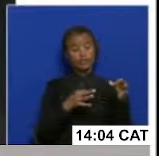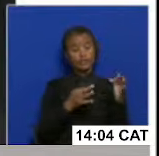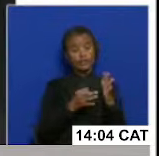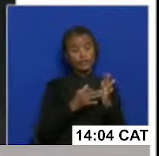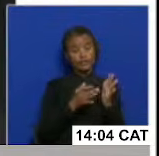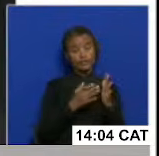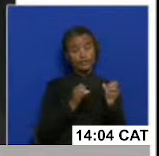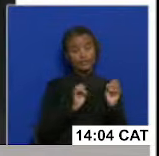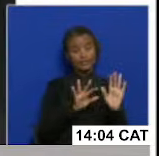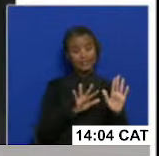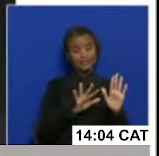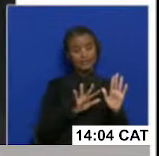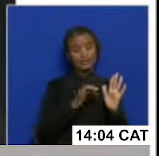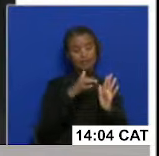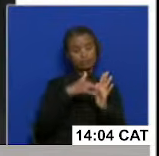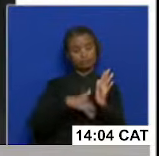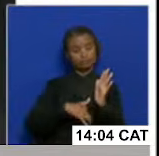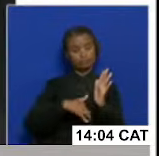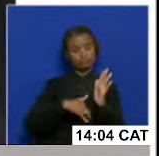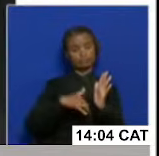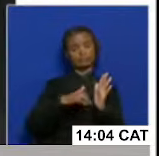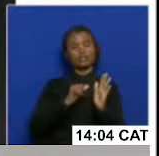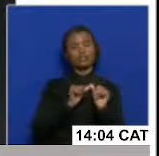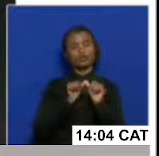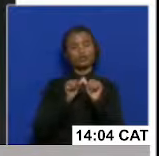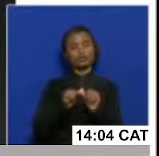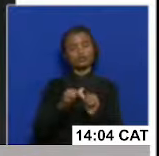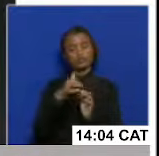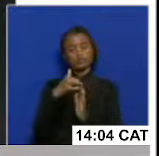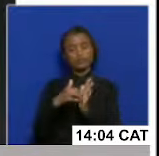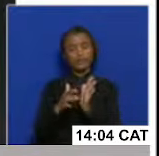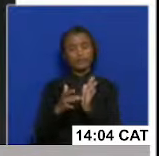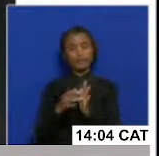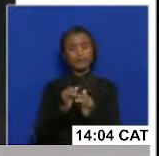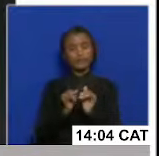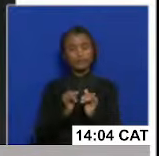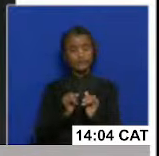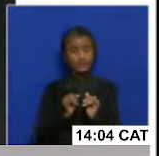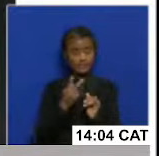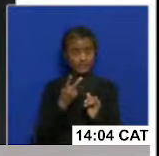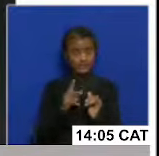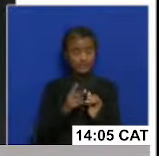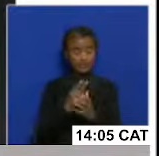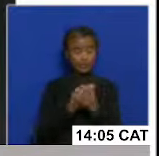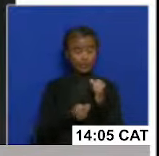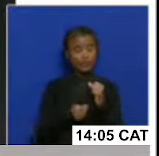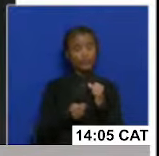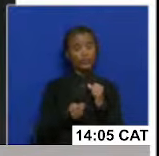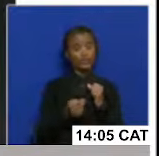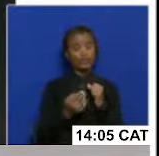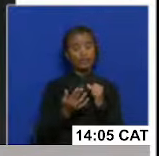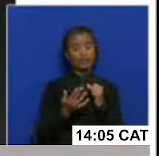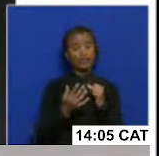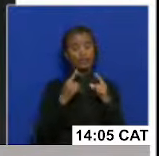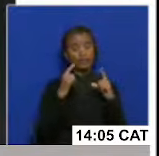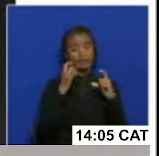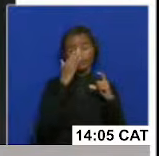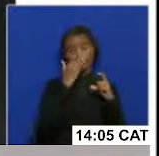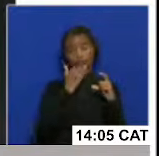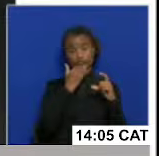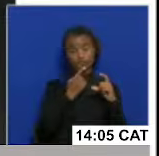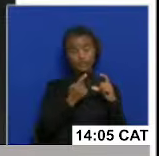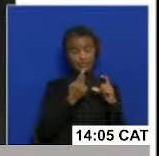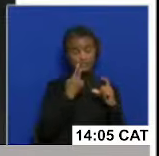Yes, I see You it. see that it's stamped 1924, so both the pictures there are stamped